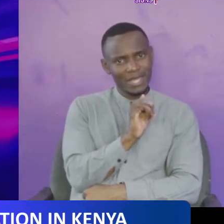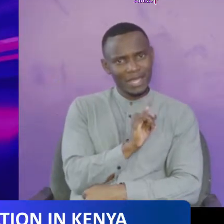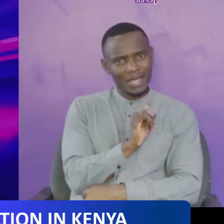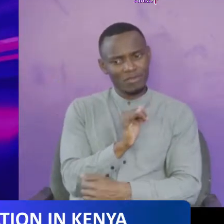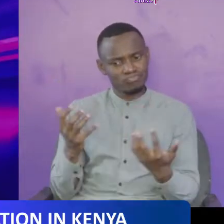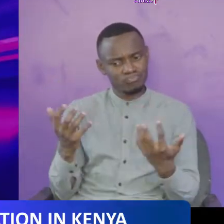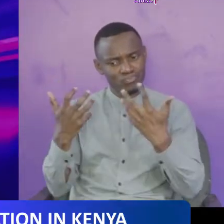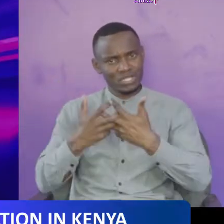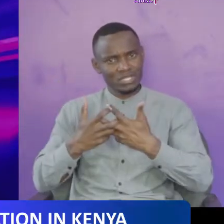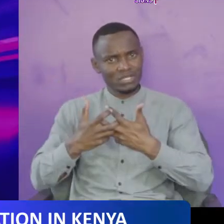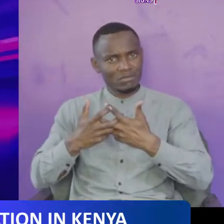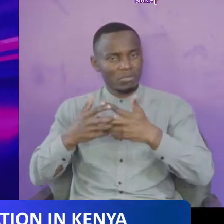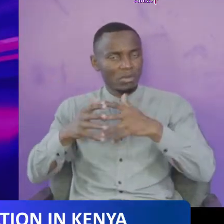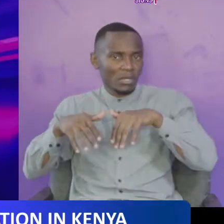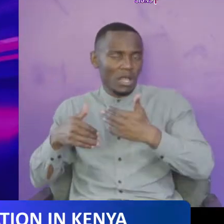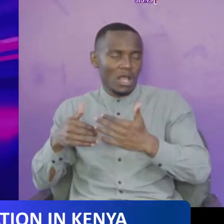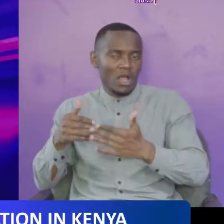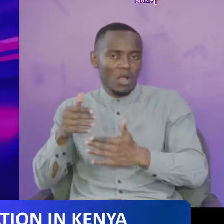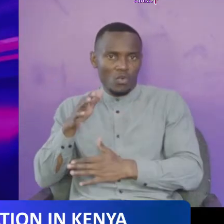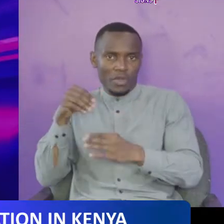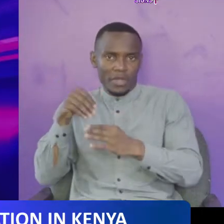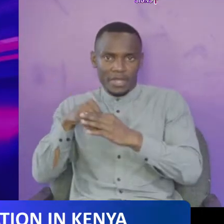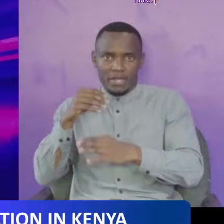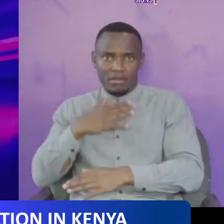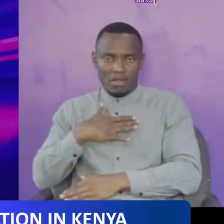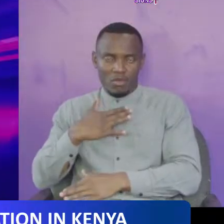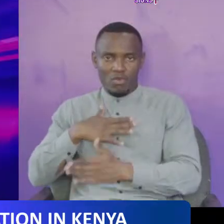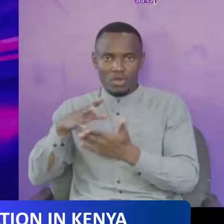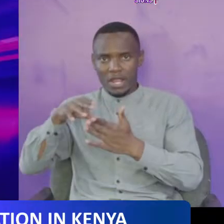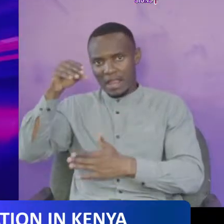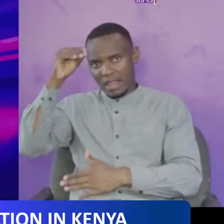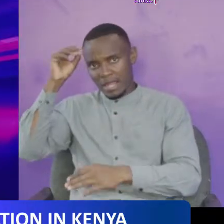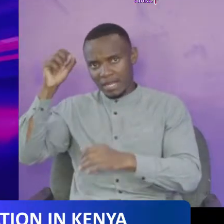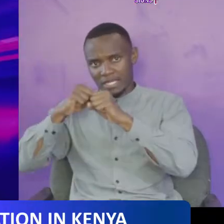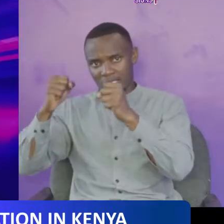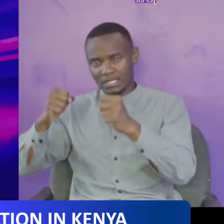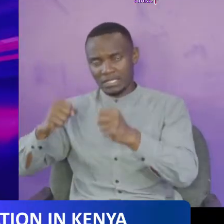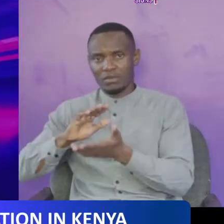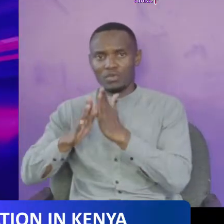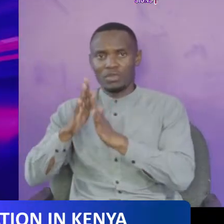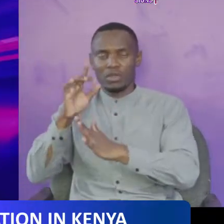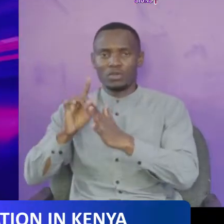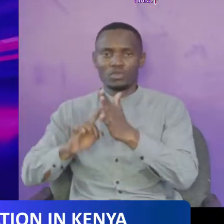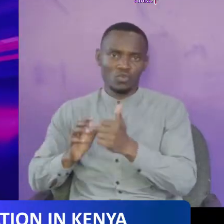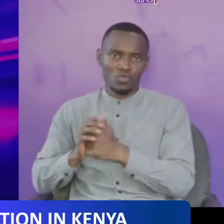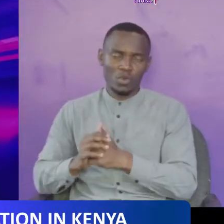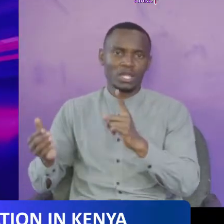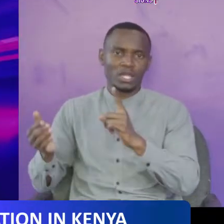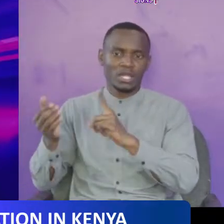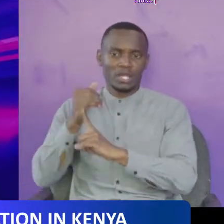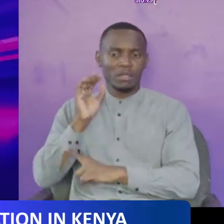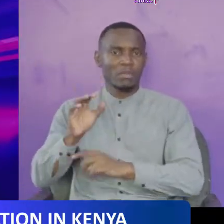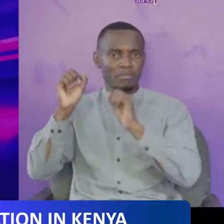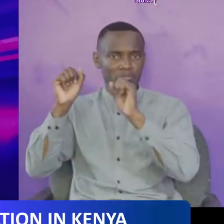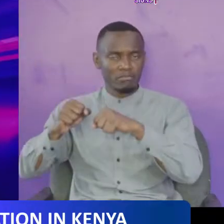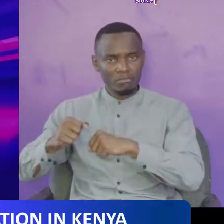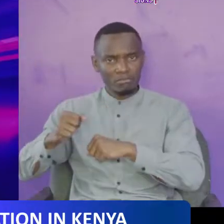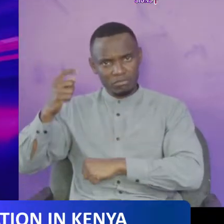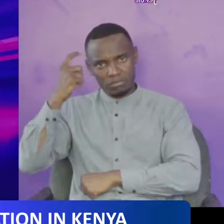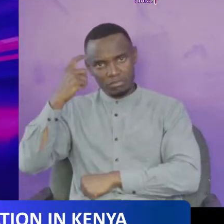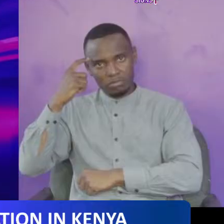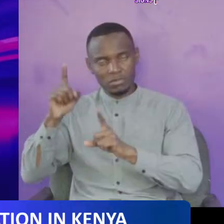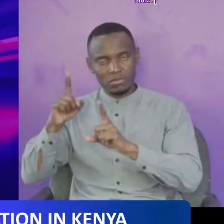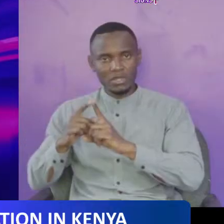our learning ecosystem without necessarily disempowering the learner and taking away their ability to think and solve